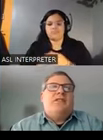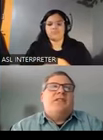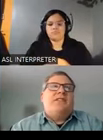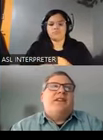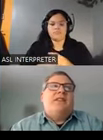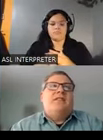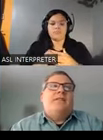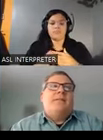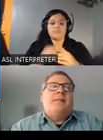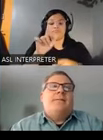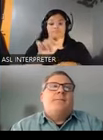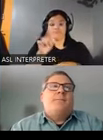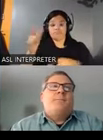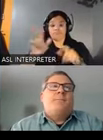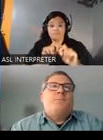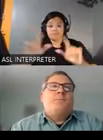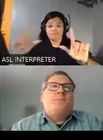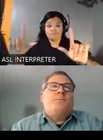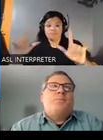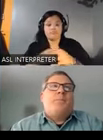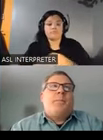Could I have the next slide?